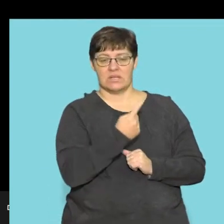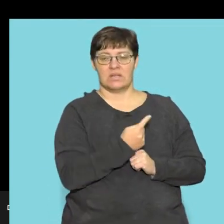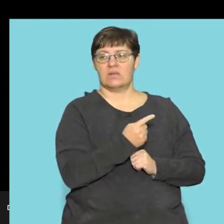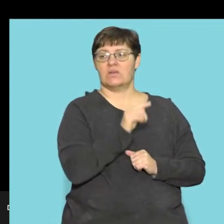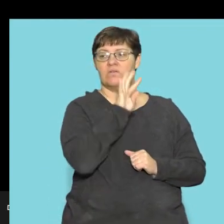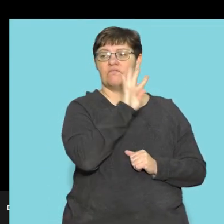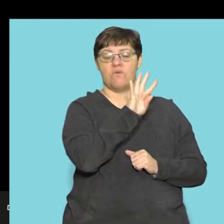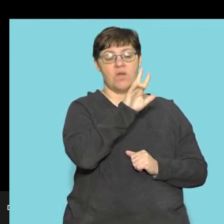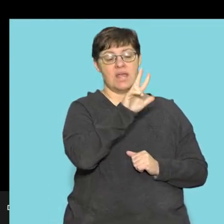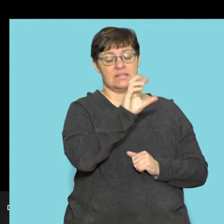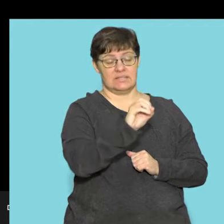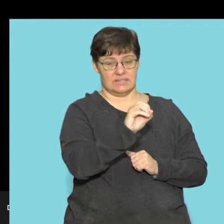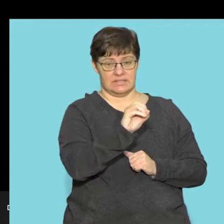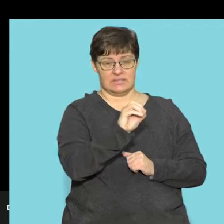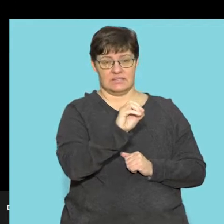say